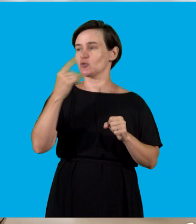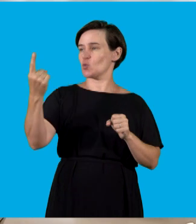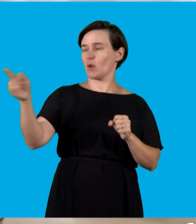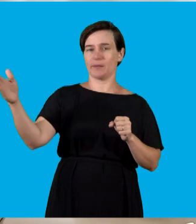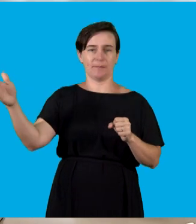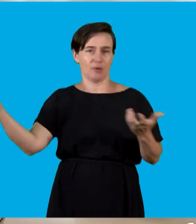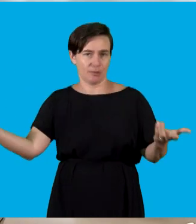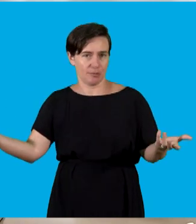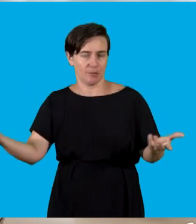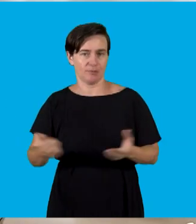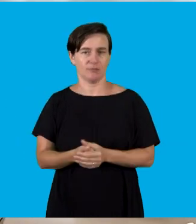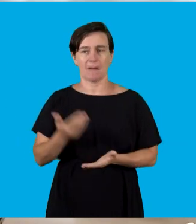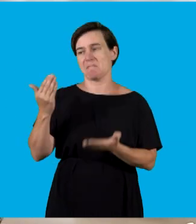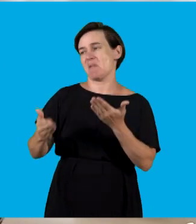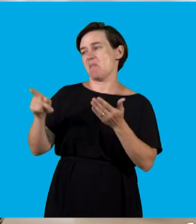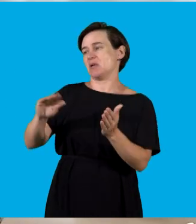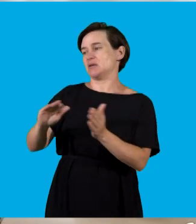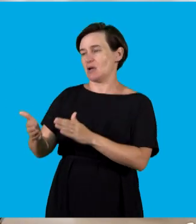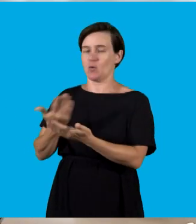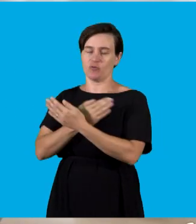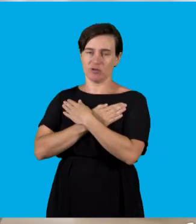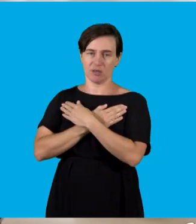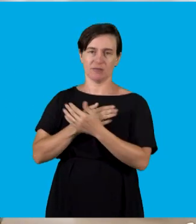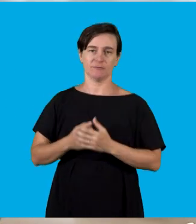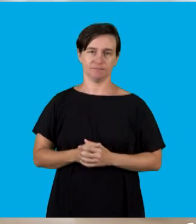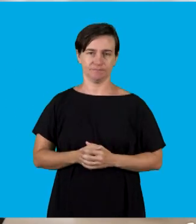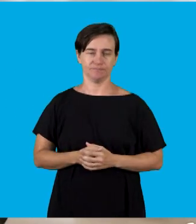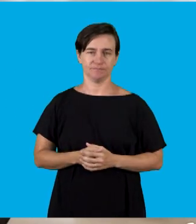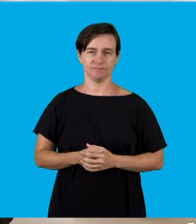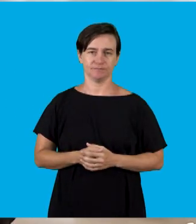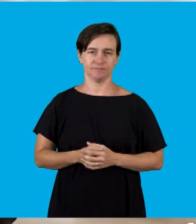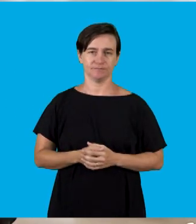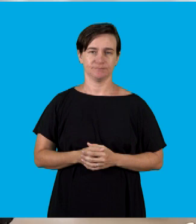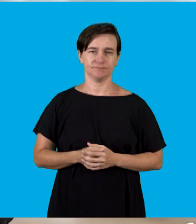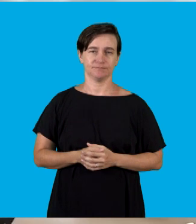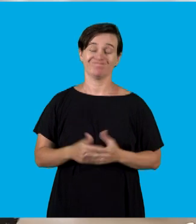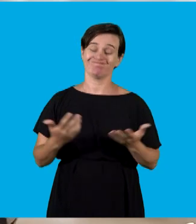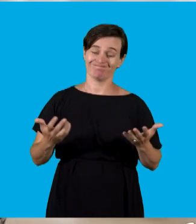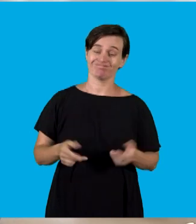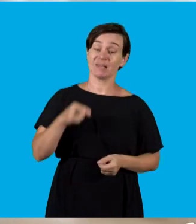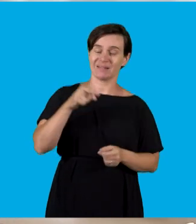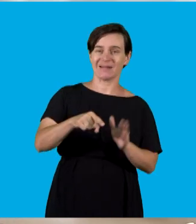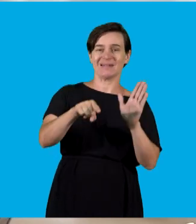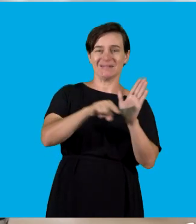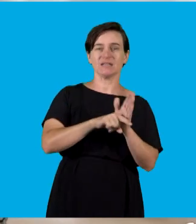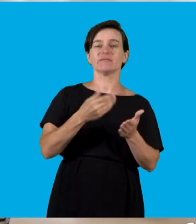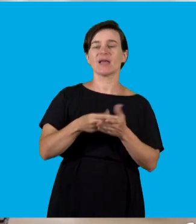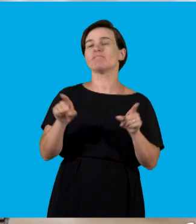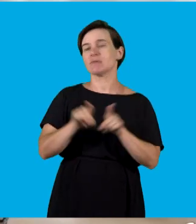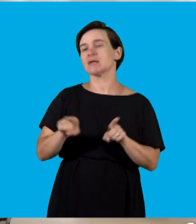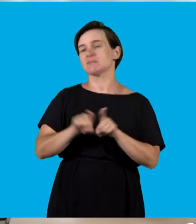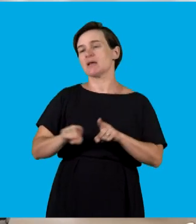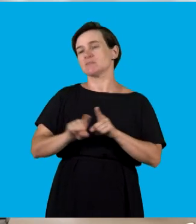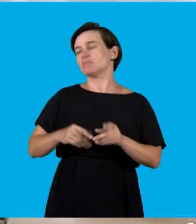missing one partner if the partner retires or if the partner has died. So that is a disadvantage, that we cannot continue with the